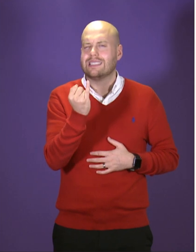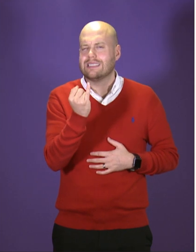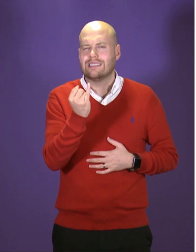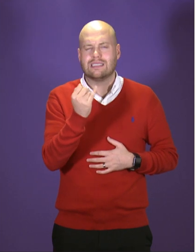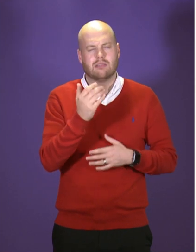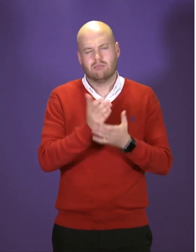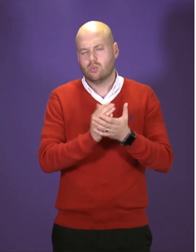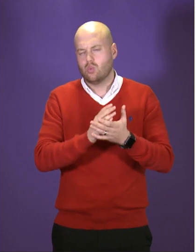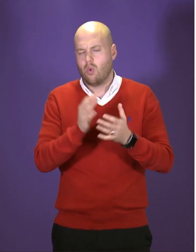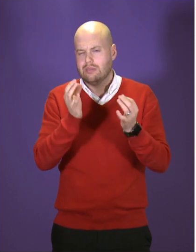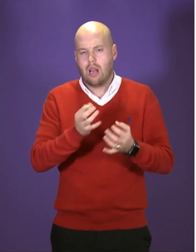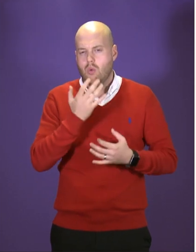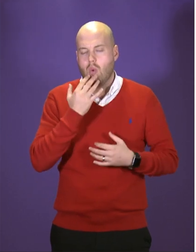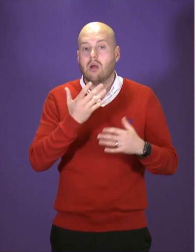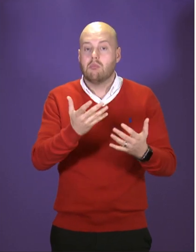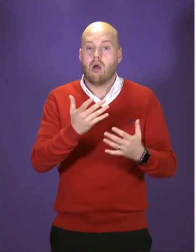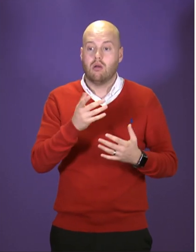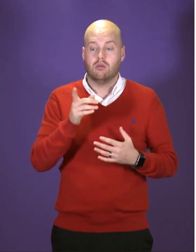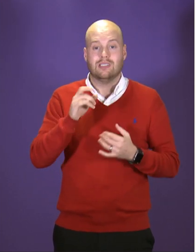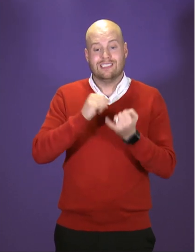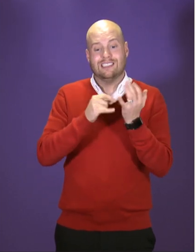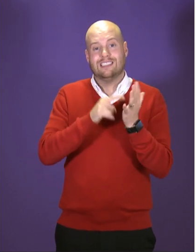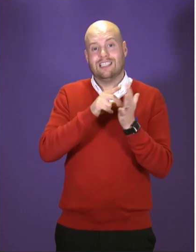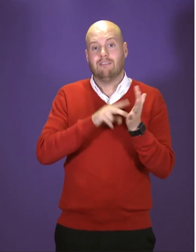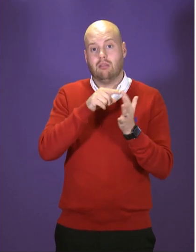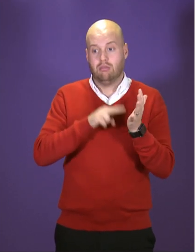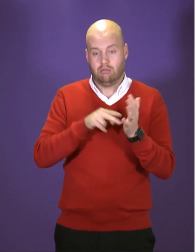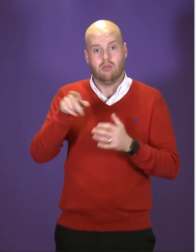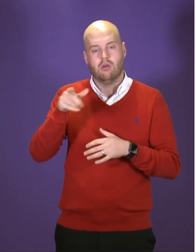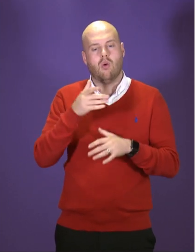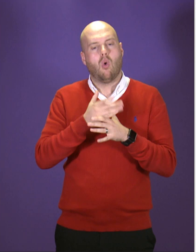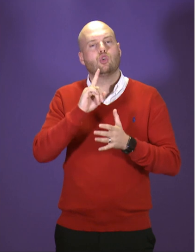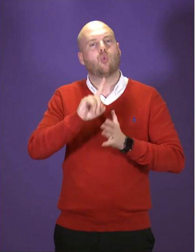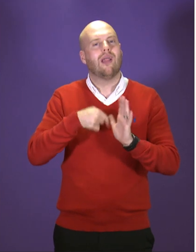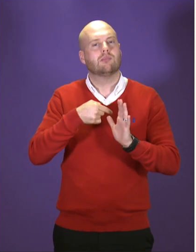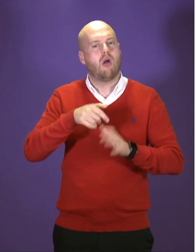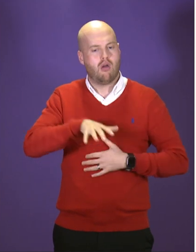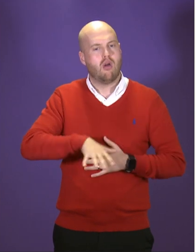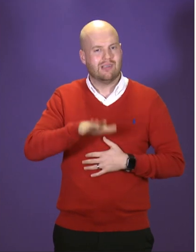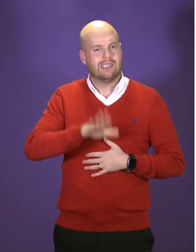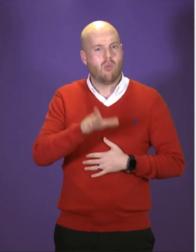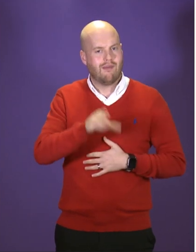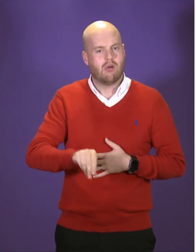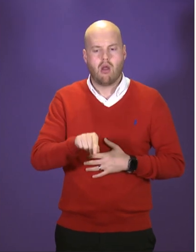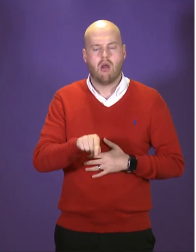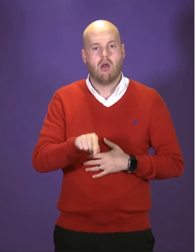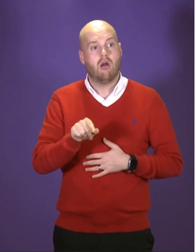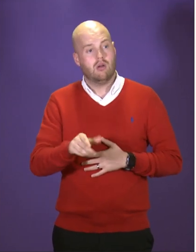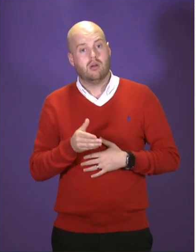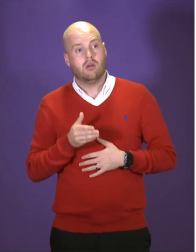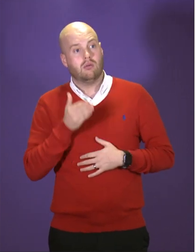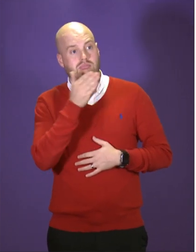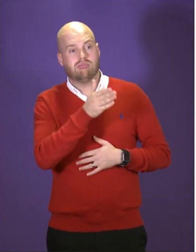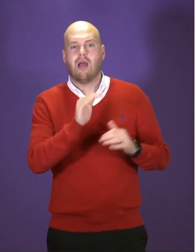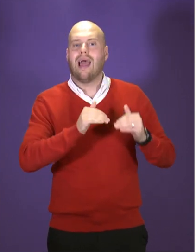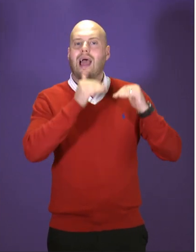head of culture in Newtown in the Gauteng district of Johannesburg, approached our High Commission to ask whether I would come